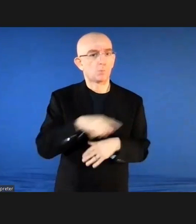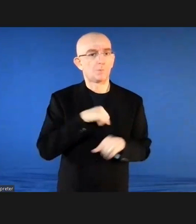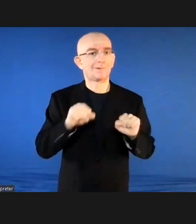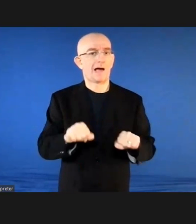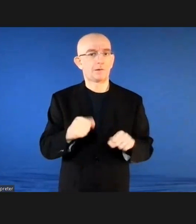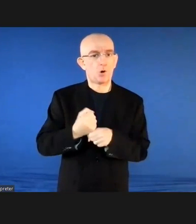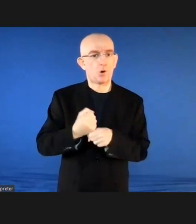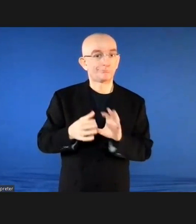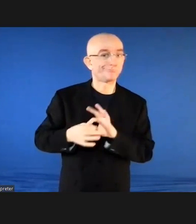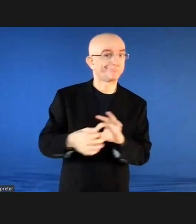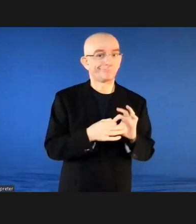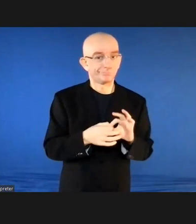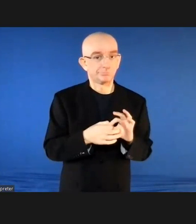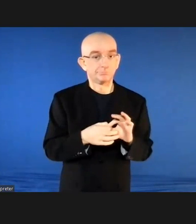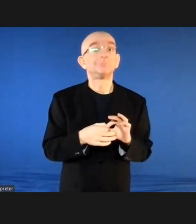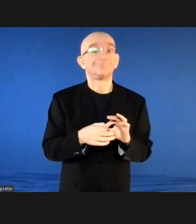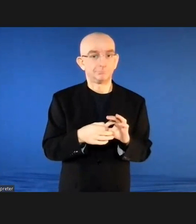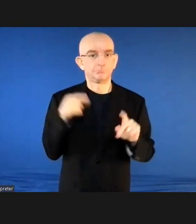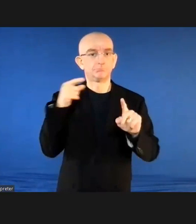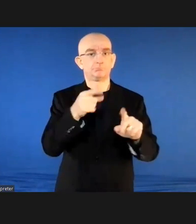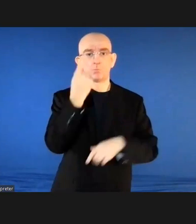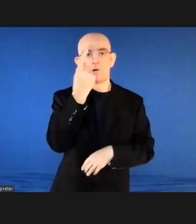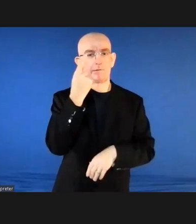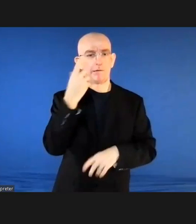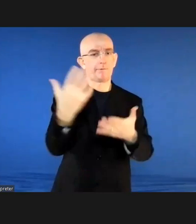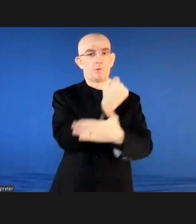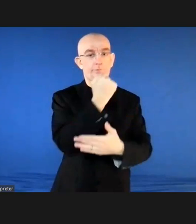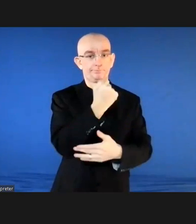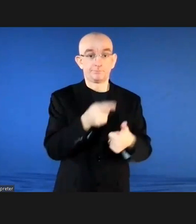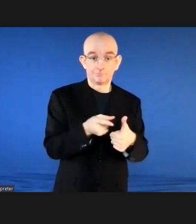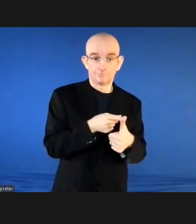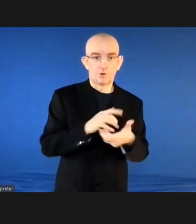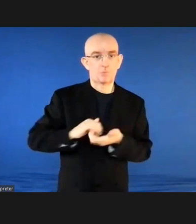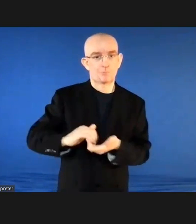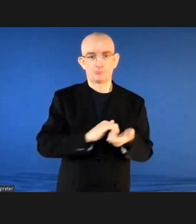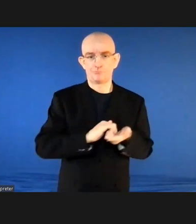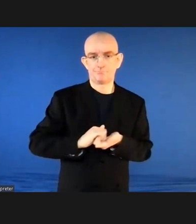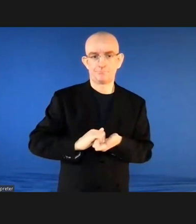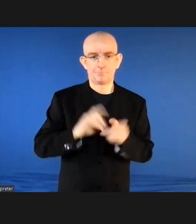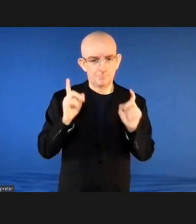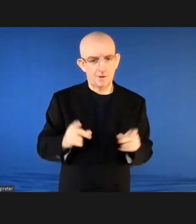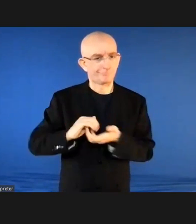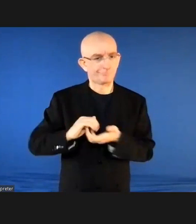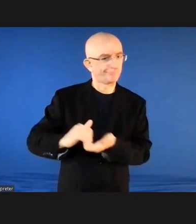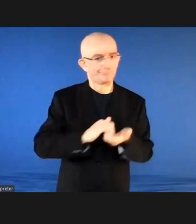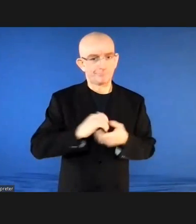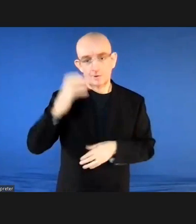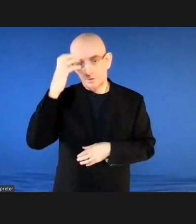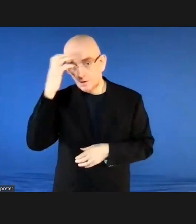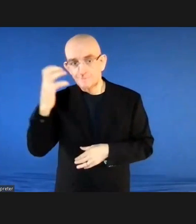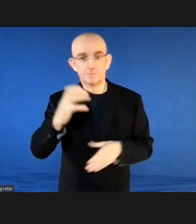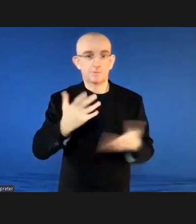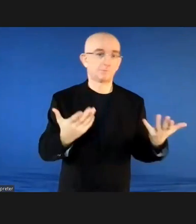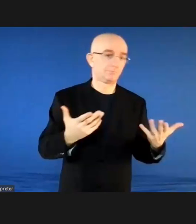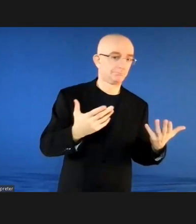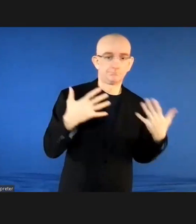governments, between mainstream civil society, organisations of persons with disabilities, the private sector, families and communities